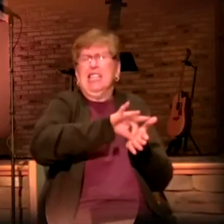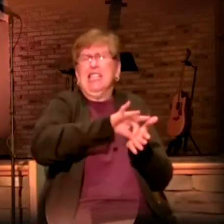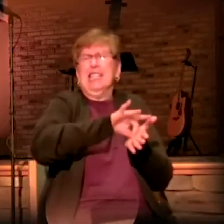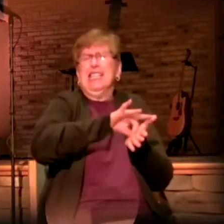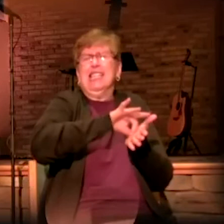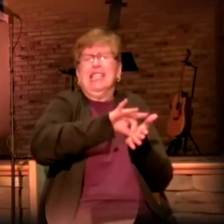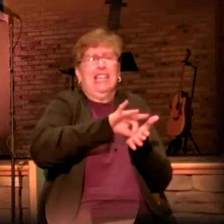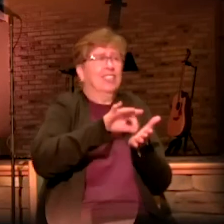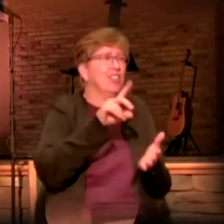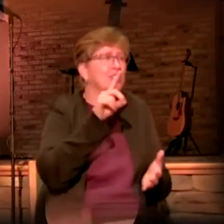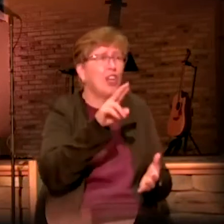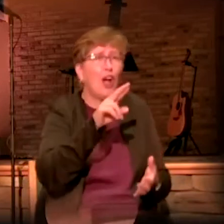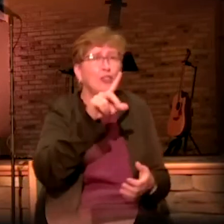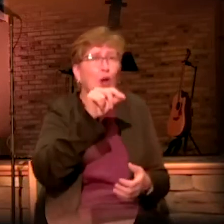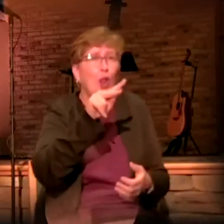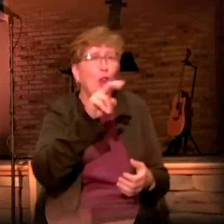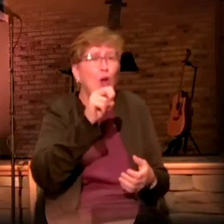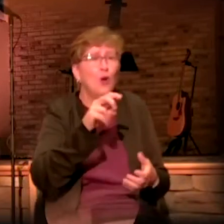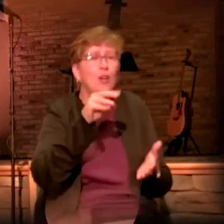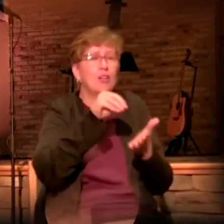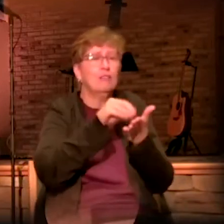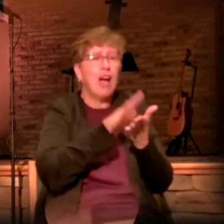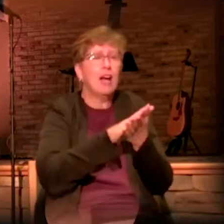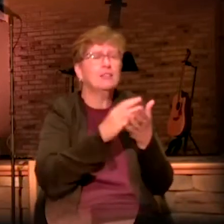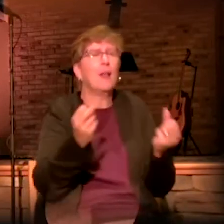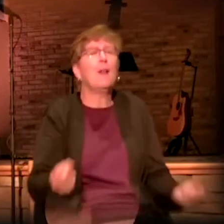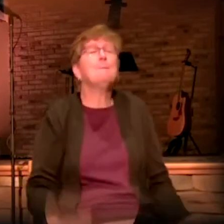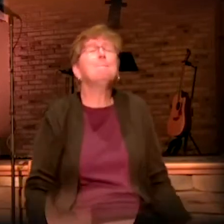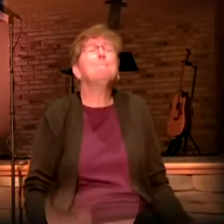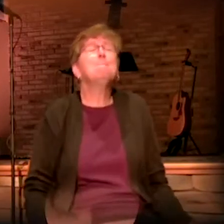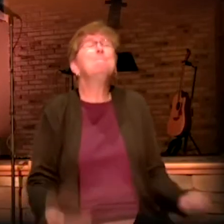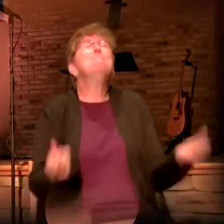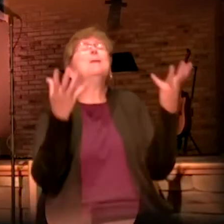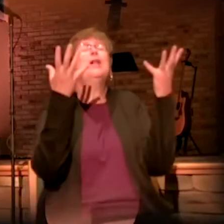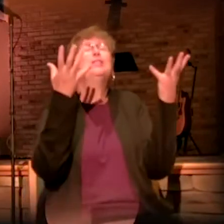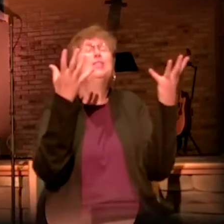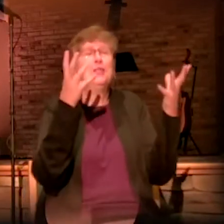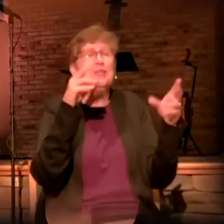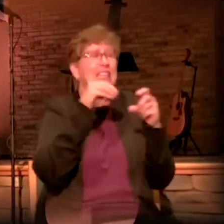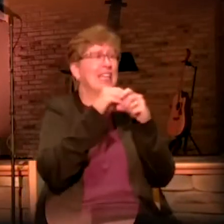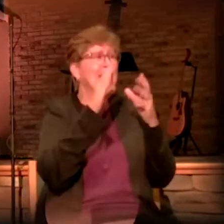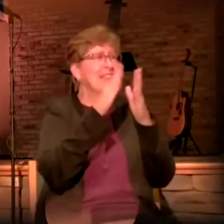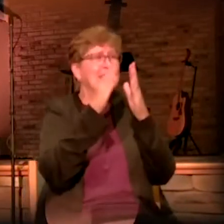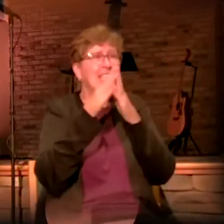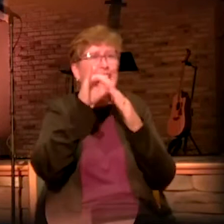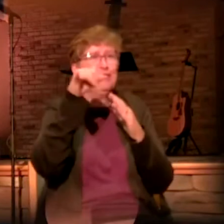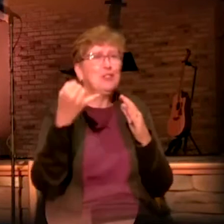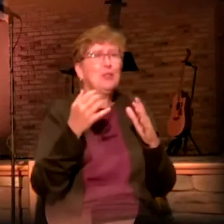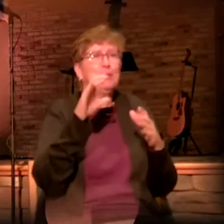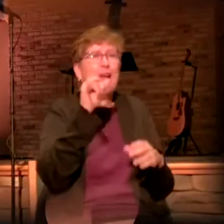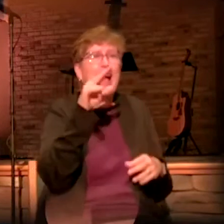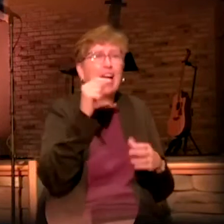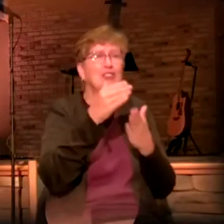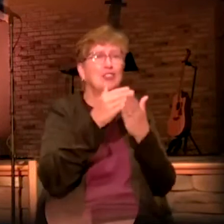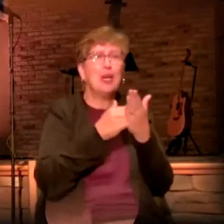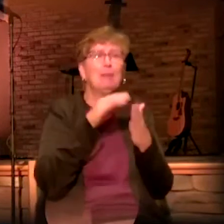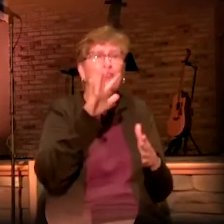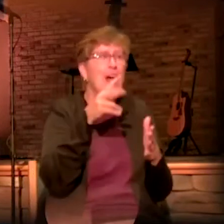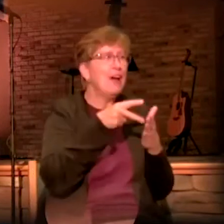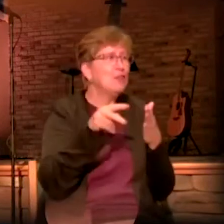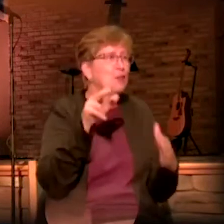he simply writes, "Multitudes now in the city of Jerusalem." Well, it gets even better. Acts chapter 5, verse